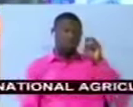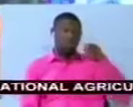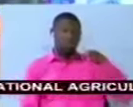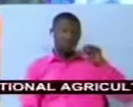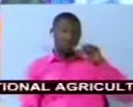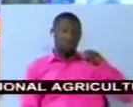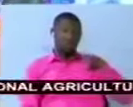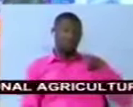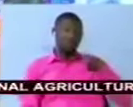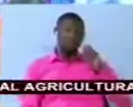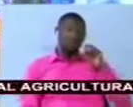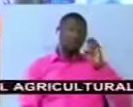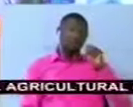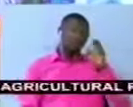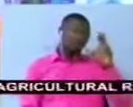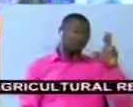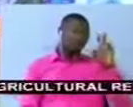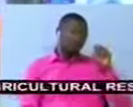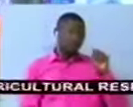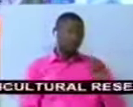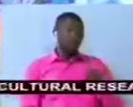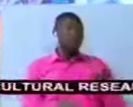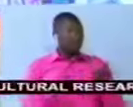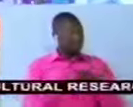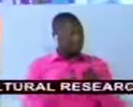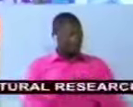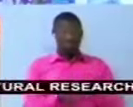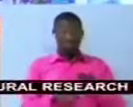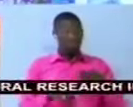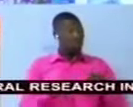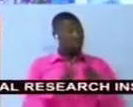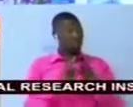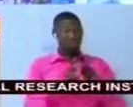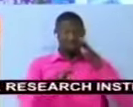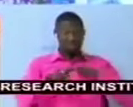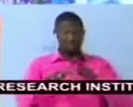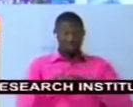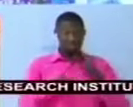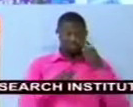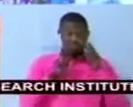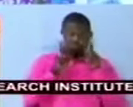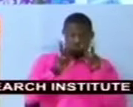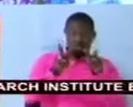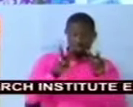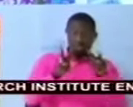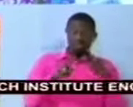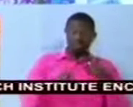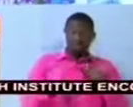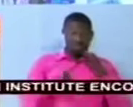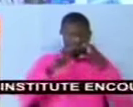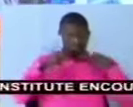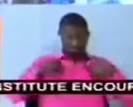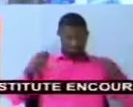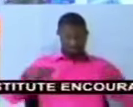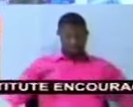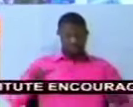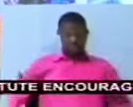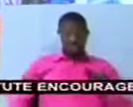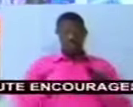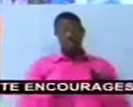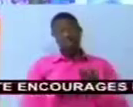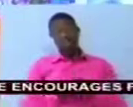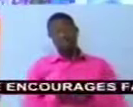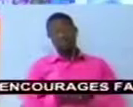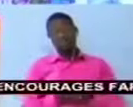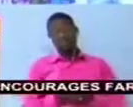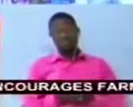ci togom ni di ma xol. Usman Sow was also sitting watching me being stripped off. Tukuta jambi mo ngi tok.